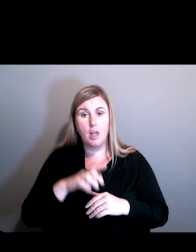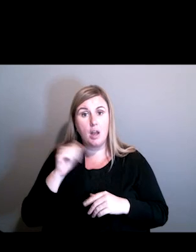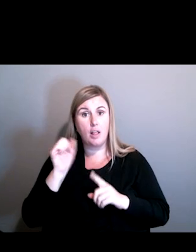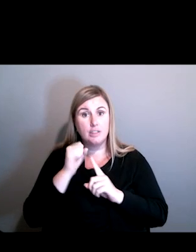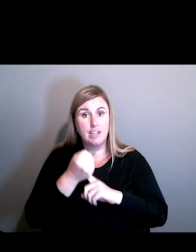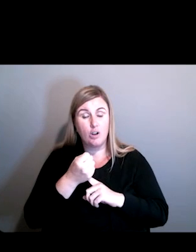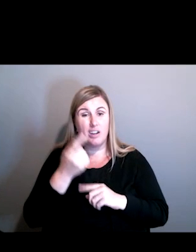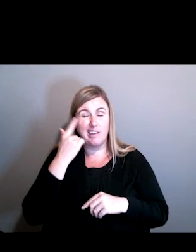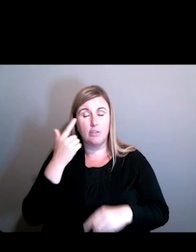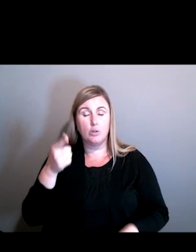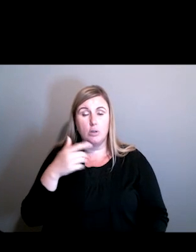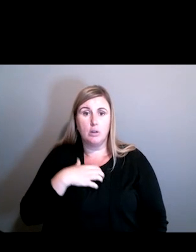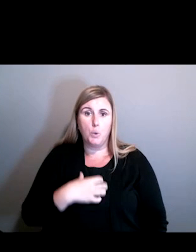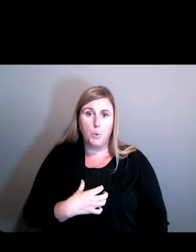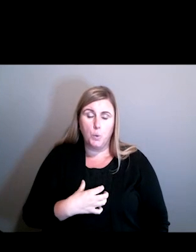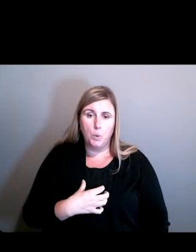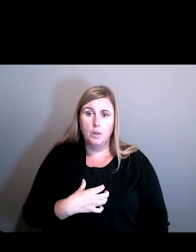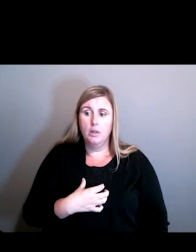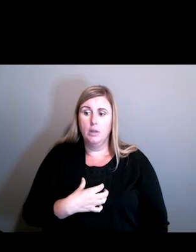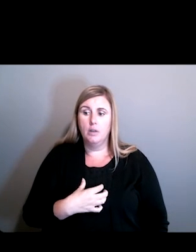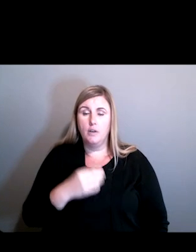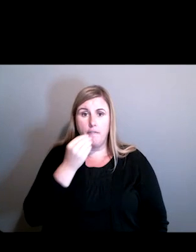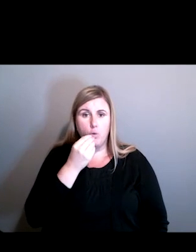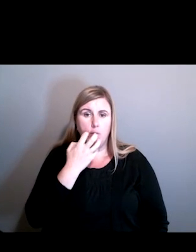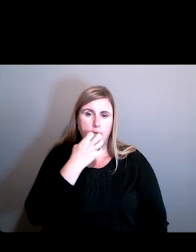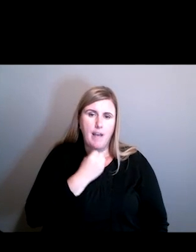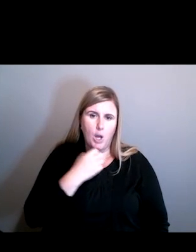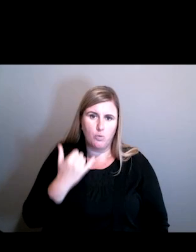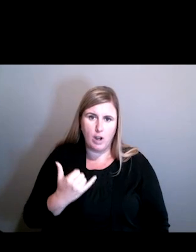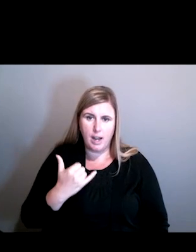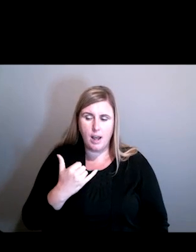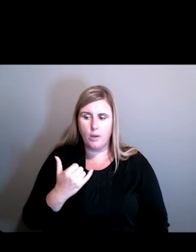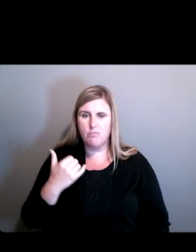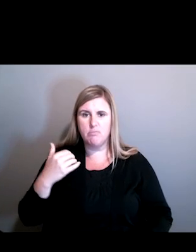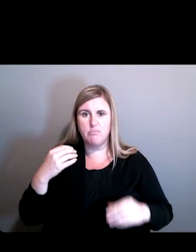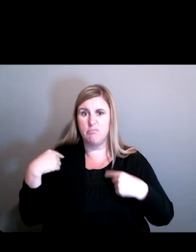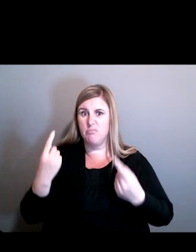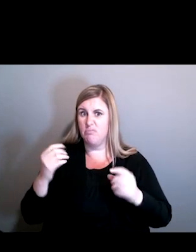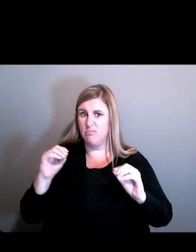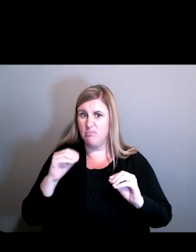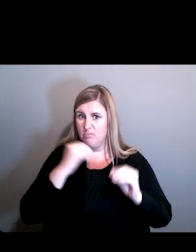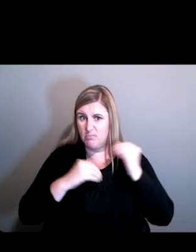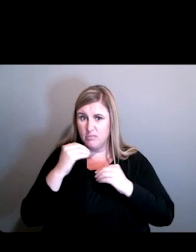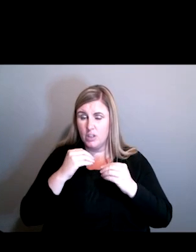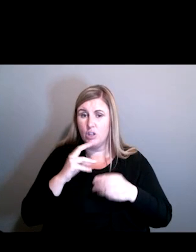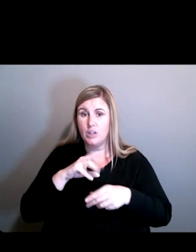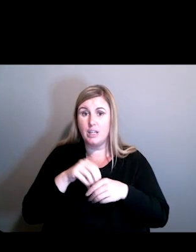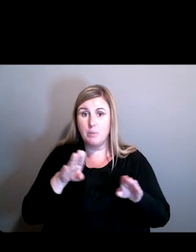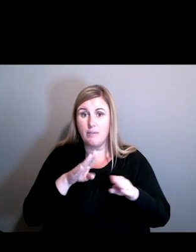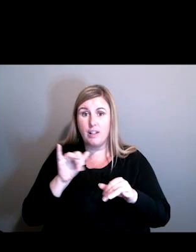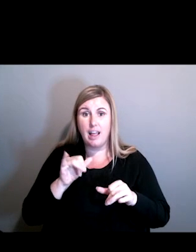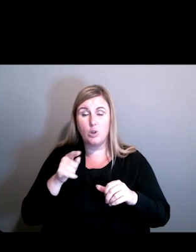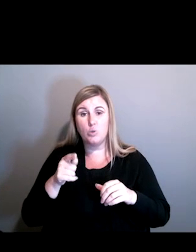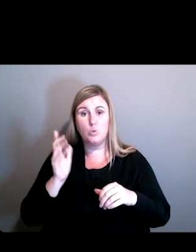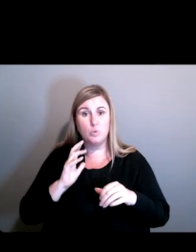another scenario, if you are hungry, food is valuable, you haven't had it in a while, and you engage in behaviors to